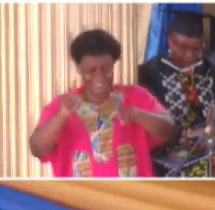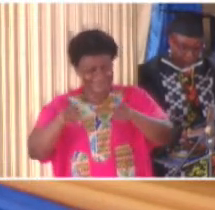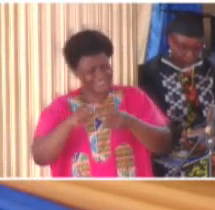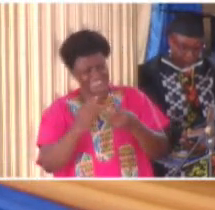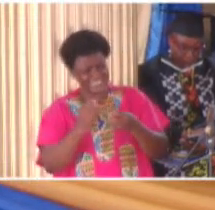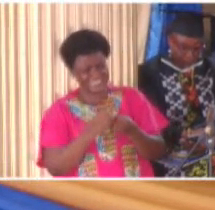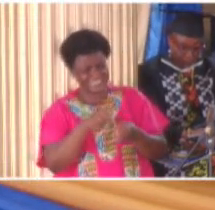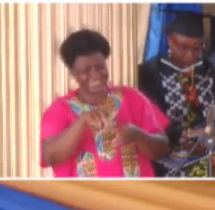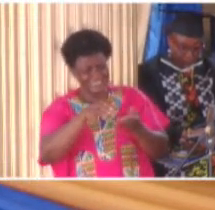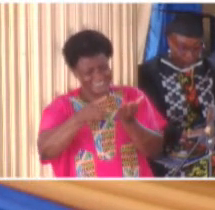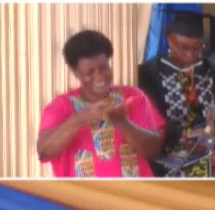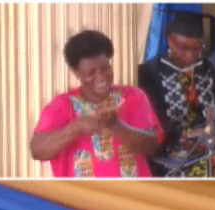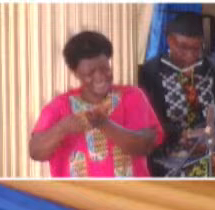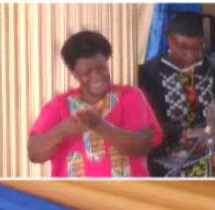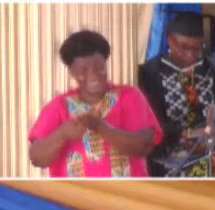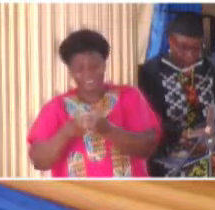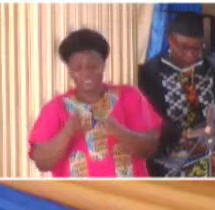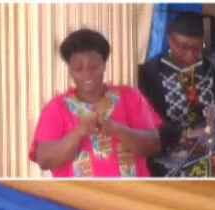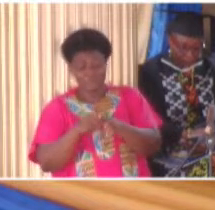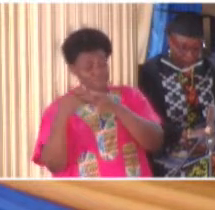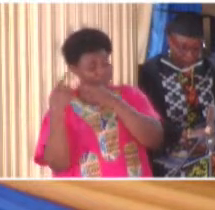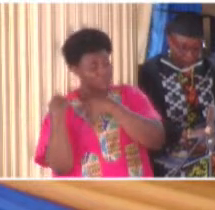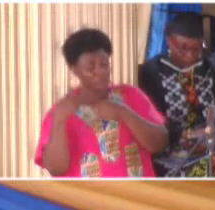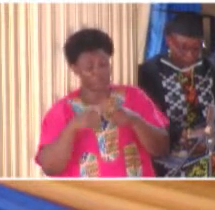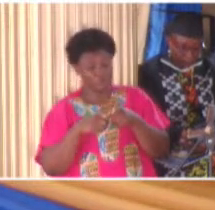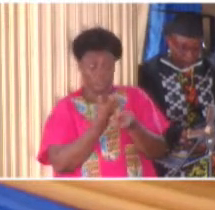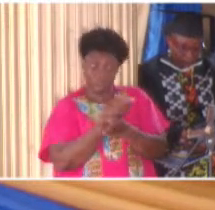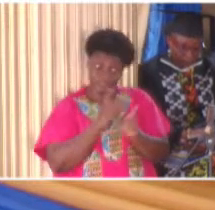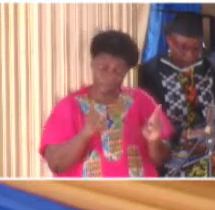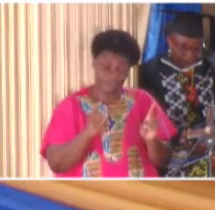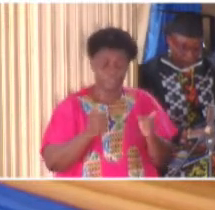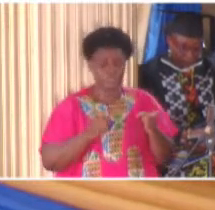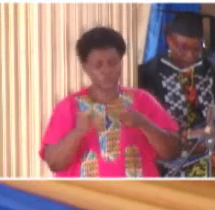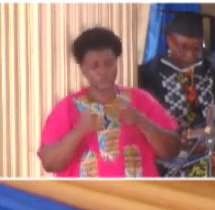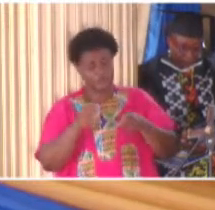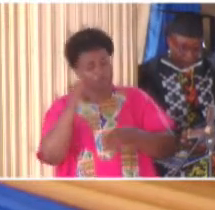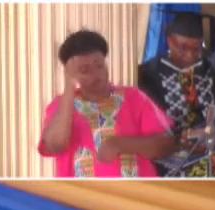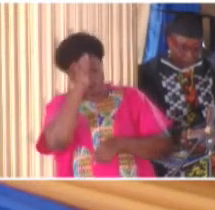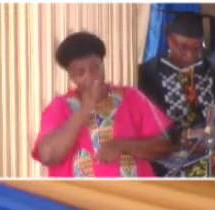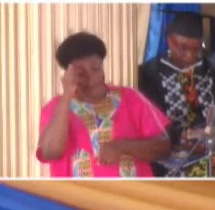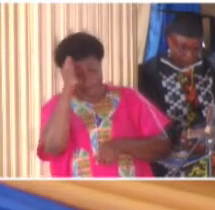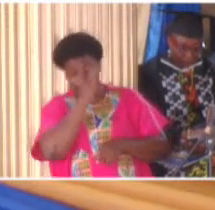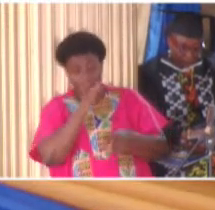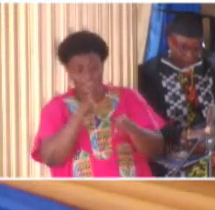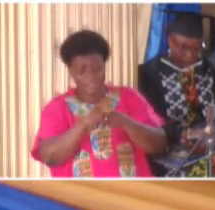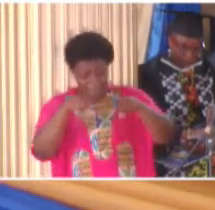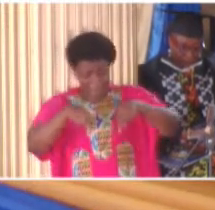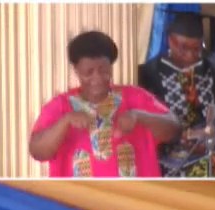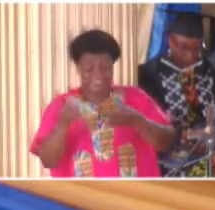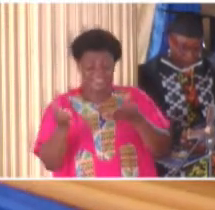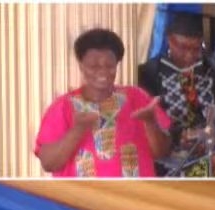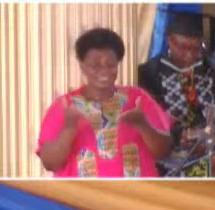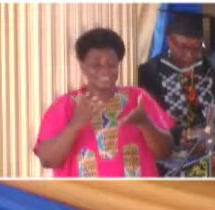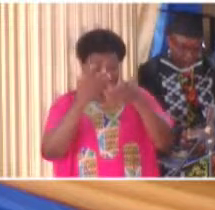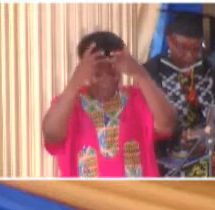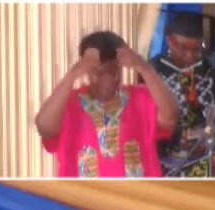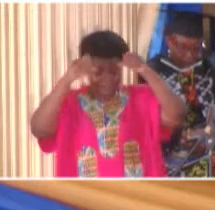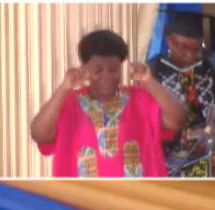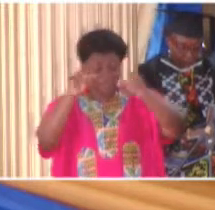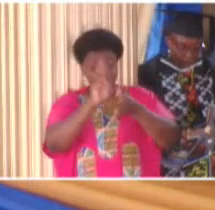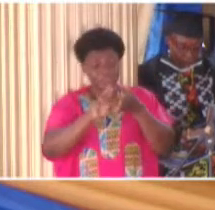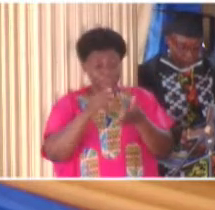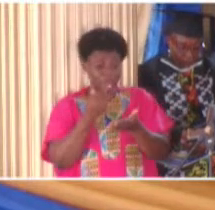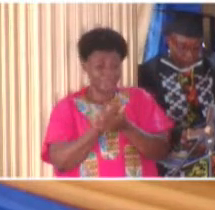in public discourse on democracy and governance in Africa. He also currently serves as the president of the University of